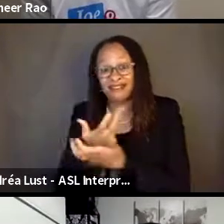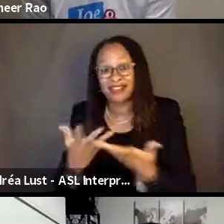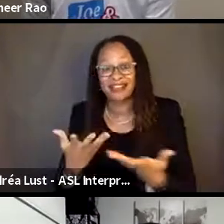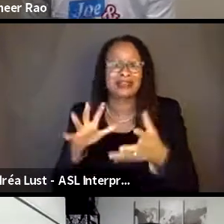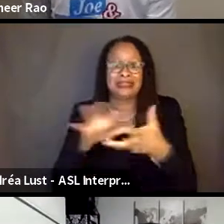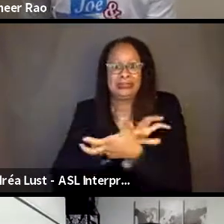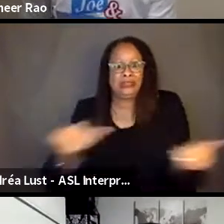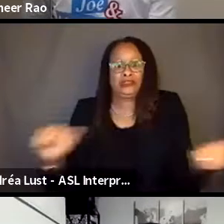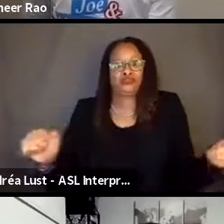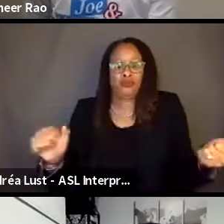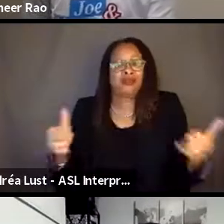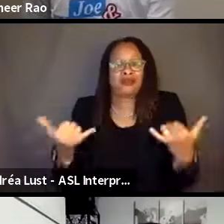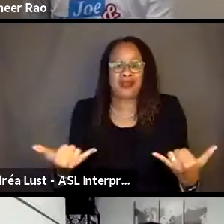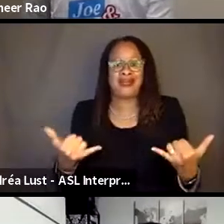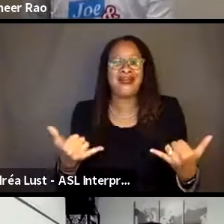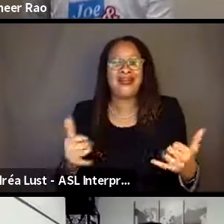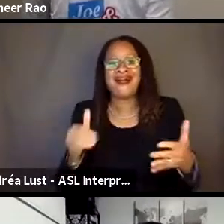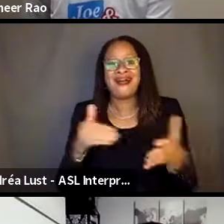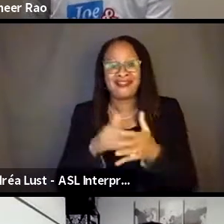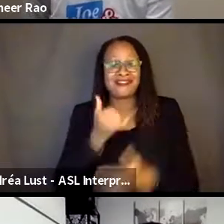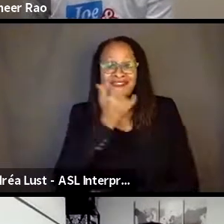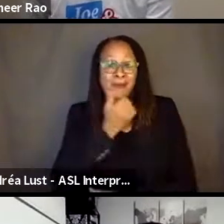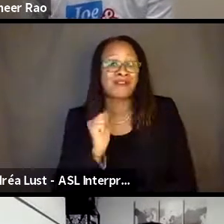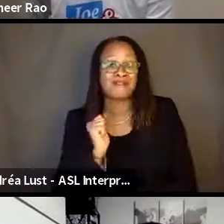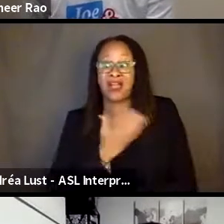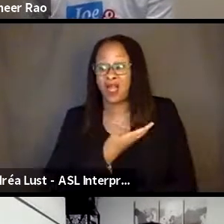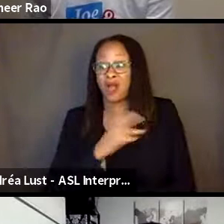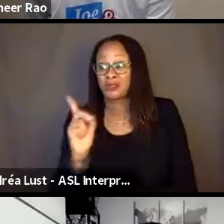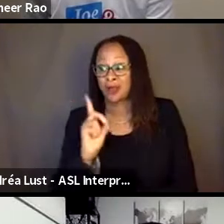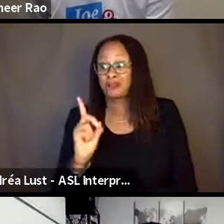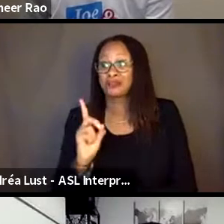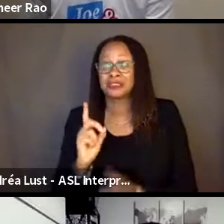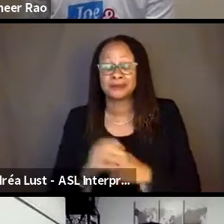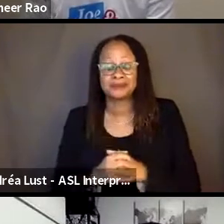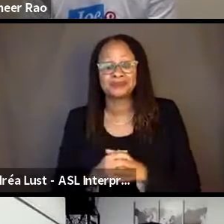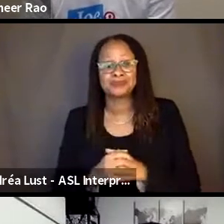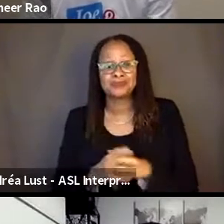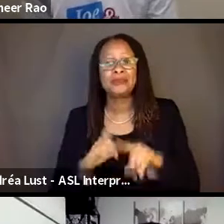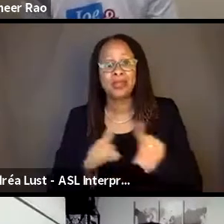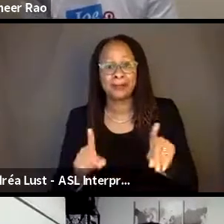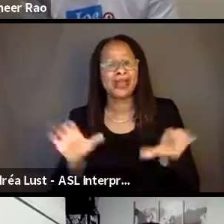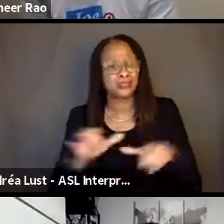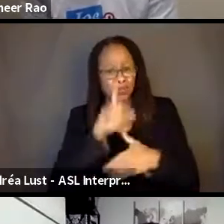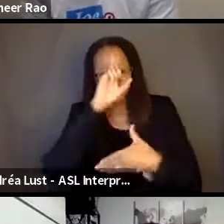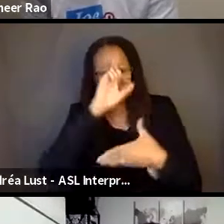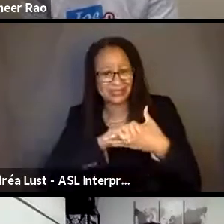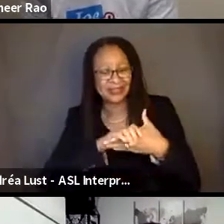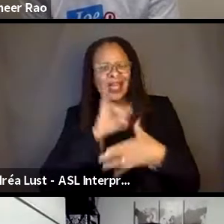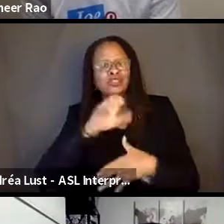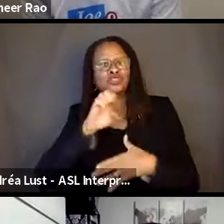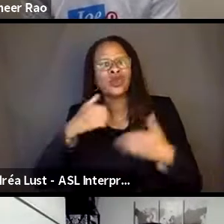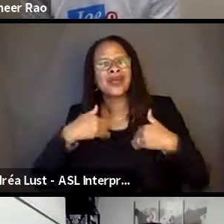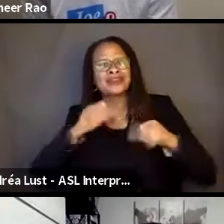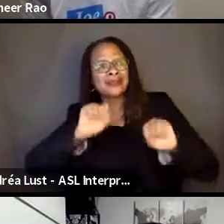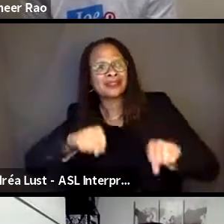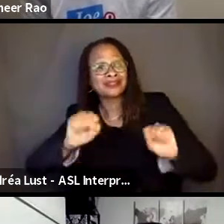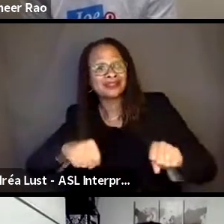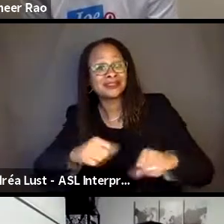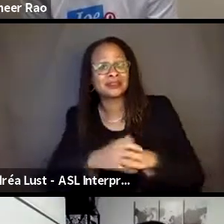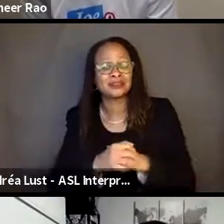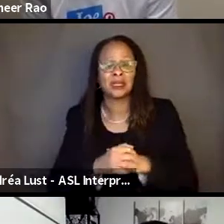torn at the fabric of our democracy. But I do believe that Joe has the ability,